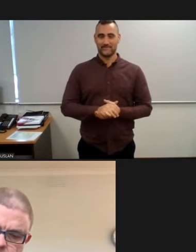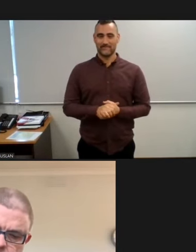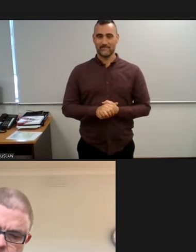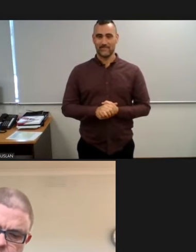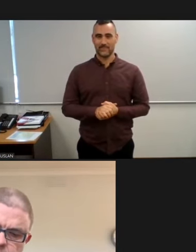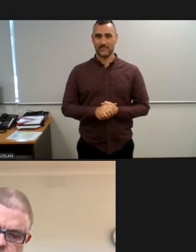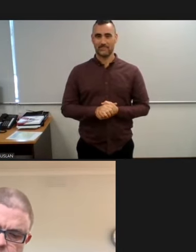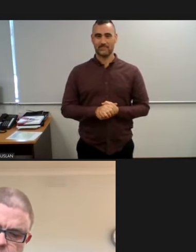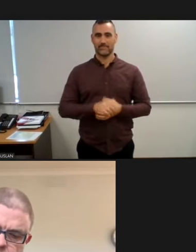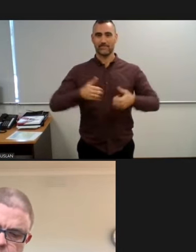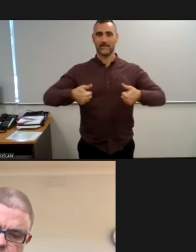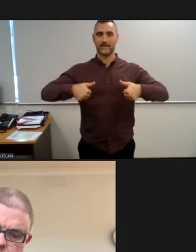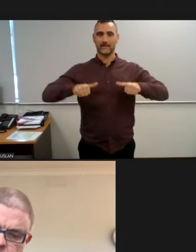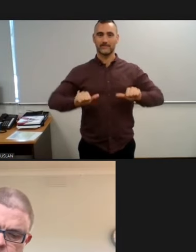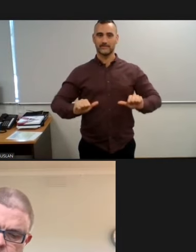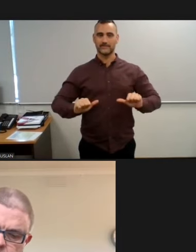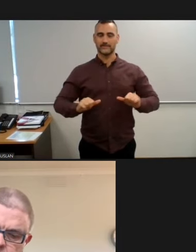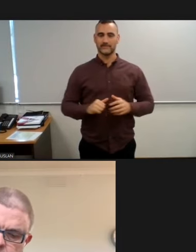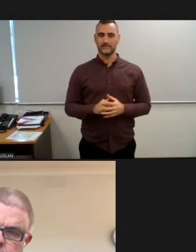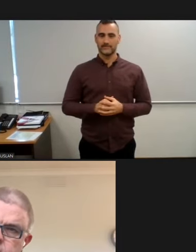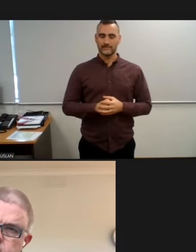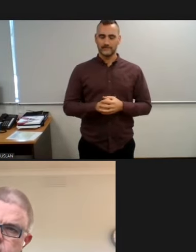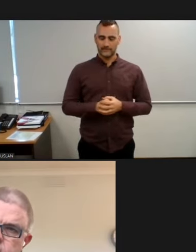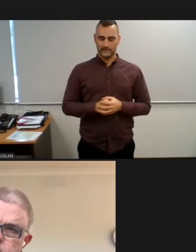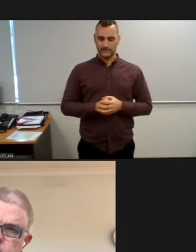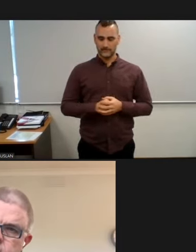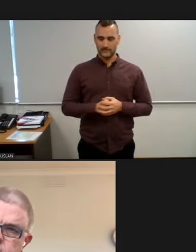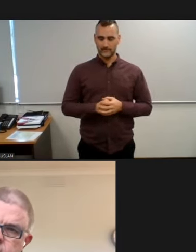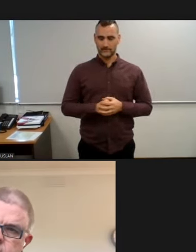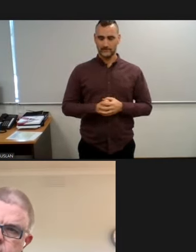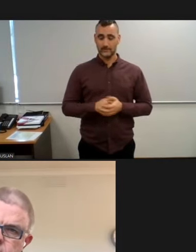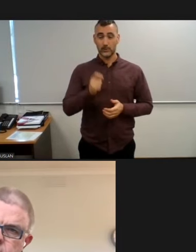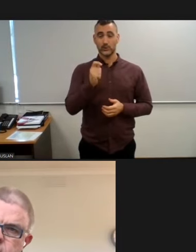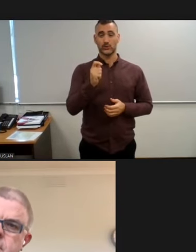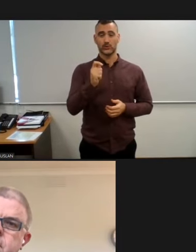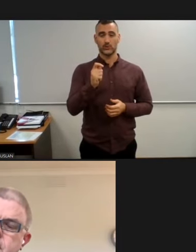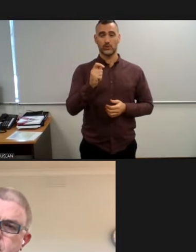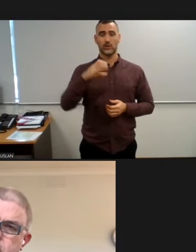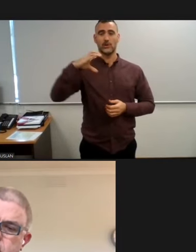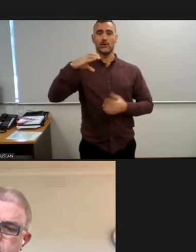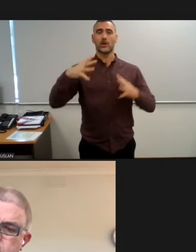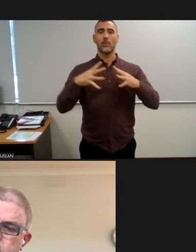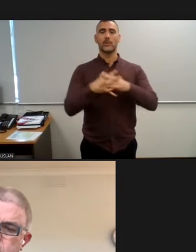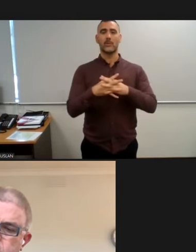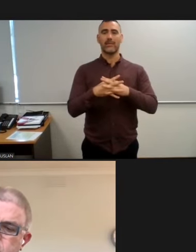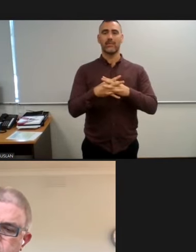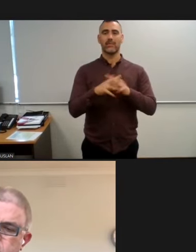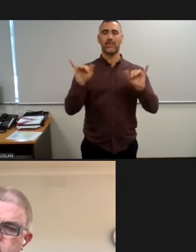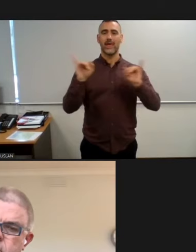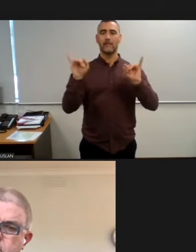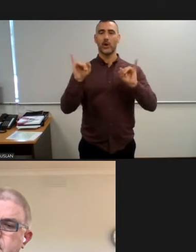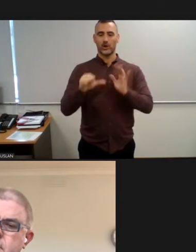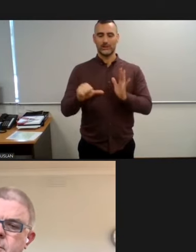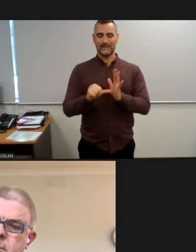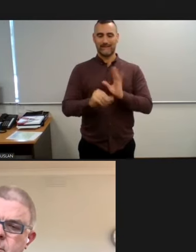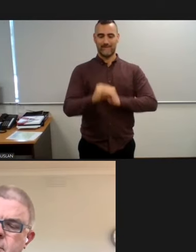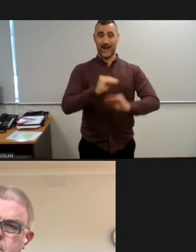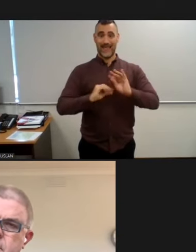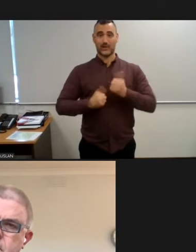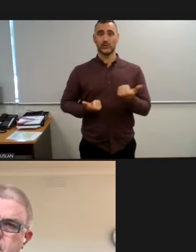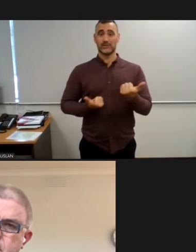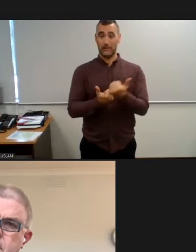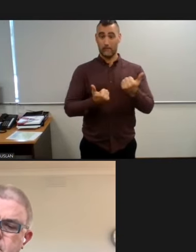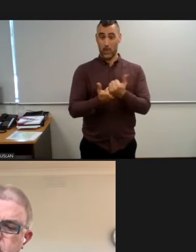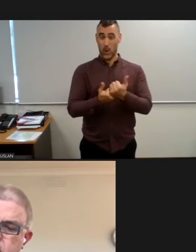big impact on us, is we're getting really close to some of the Commonwealth emergency financial supports ending or up for review. I know we'll